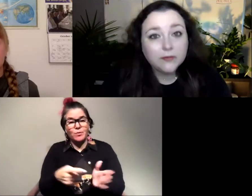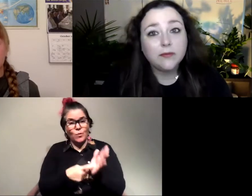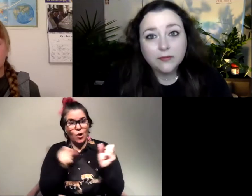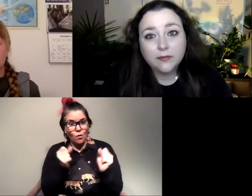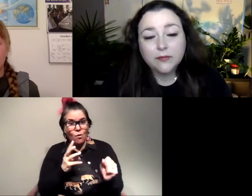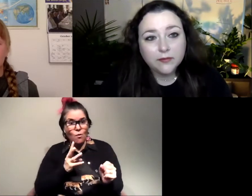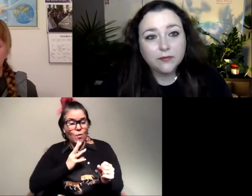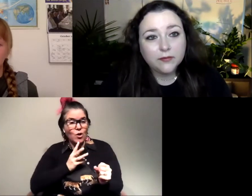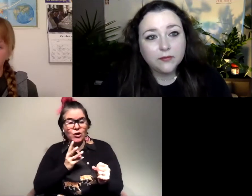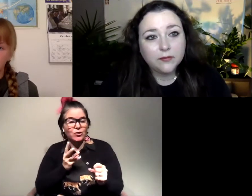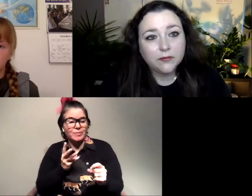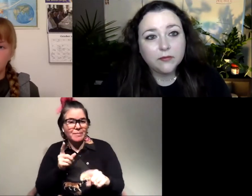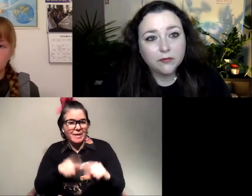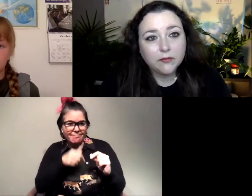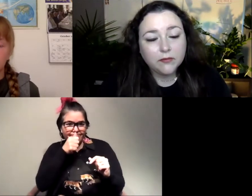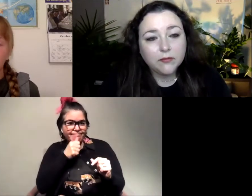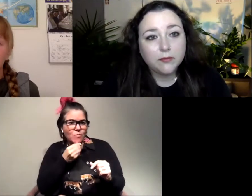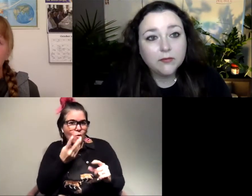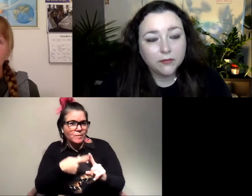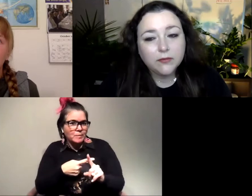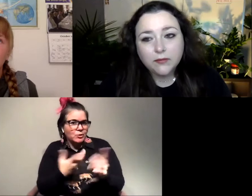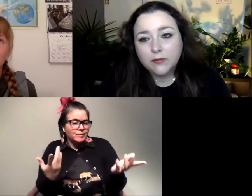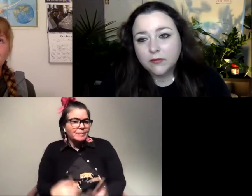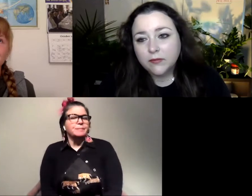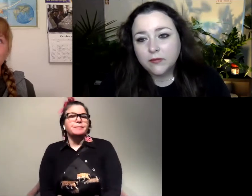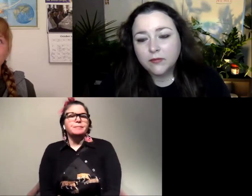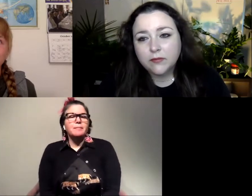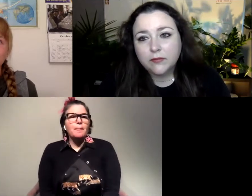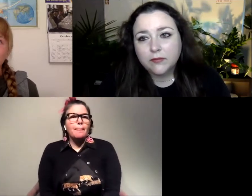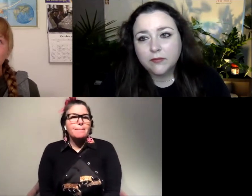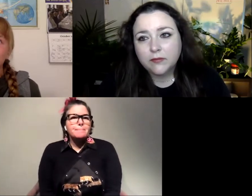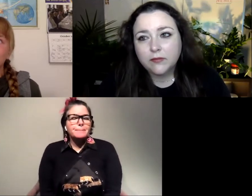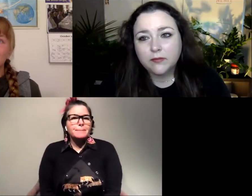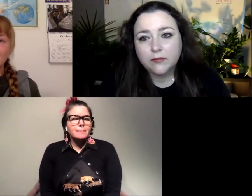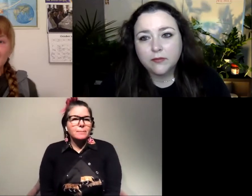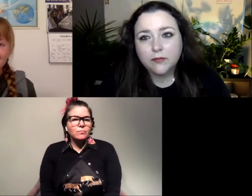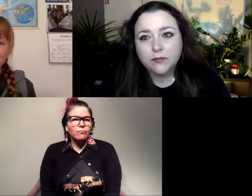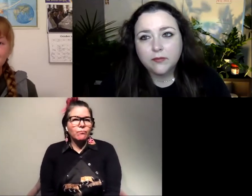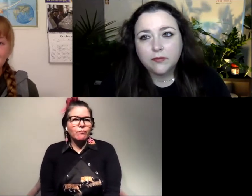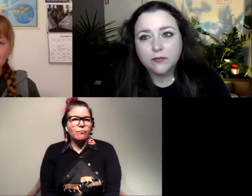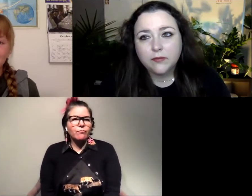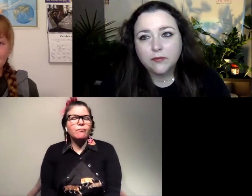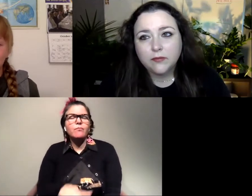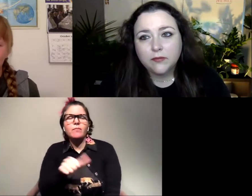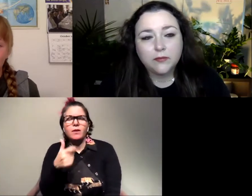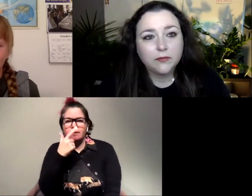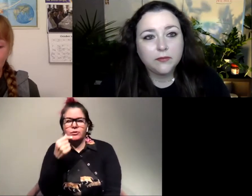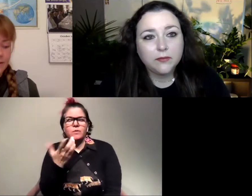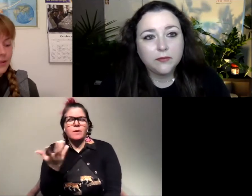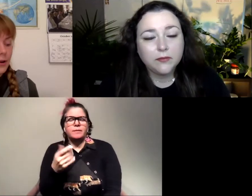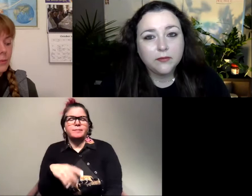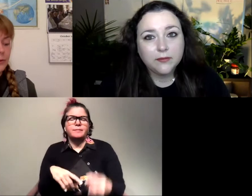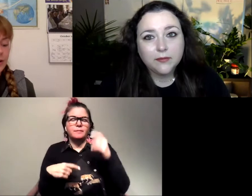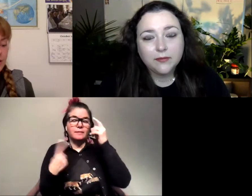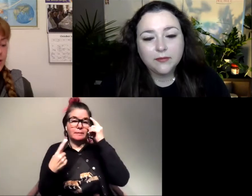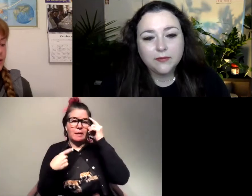having warm temperatures is really hard for them. The other thing that's really interesting about lakes, and something that I didn't